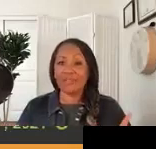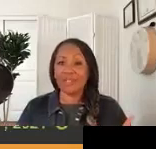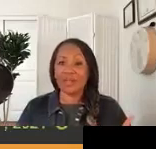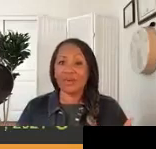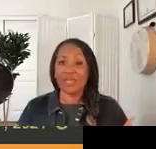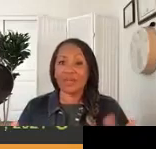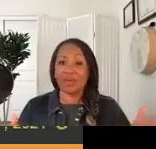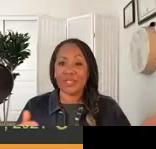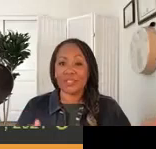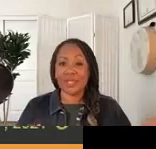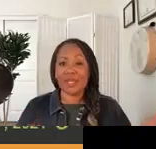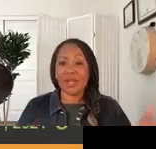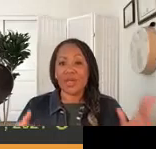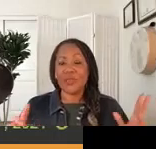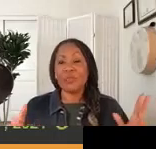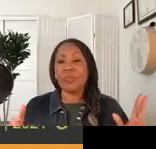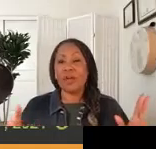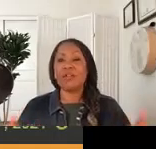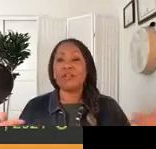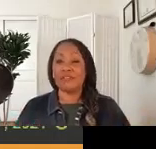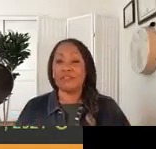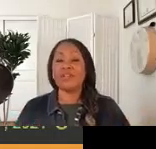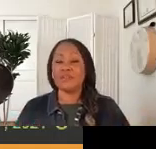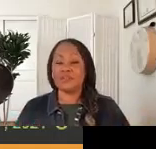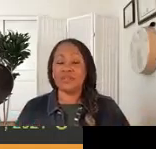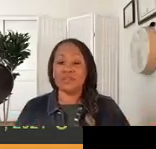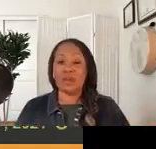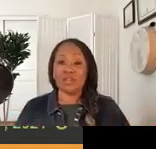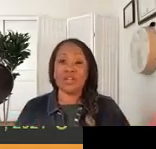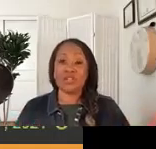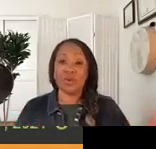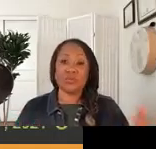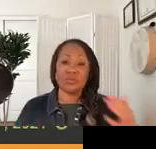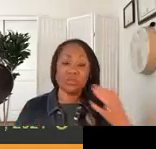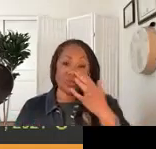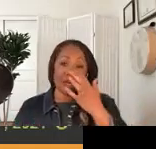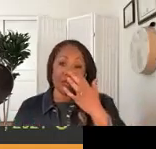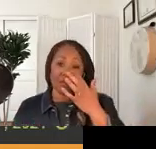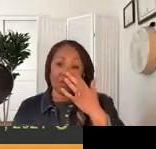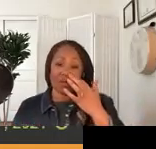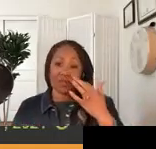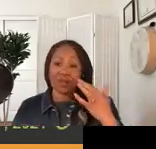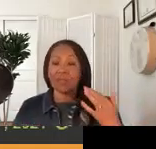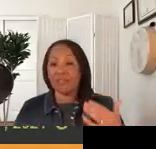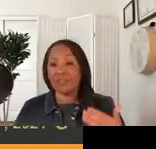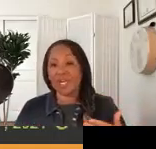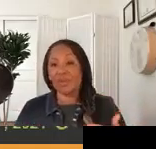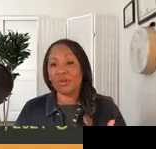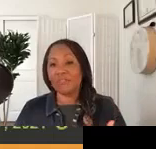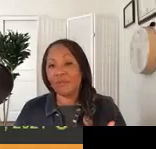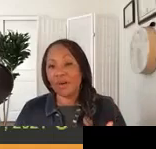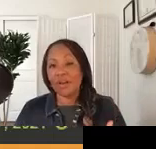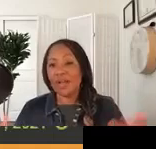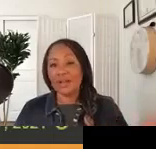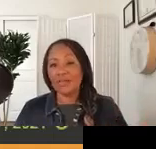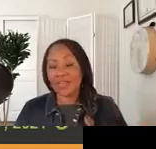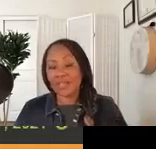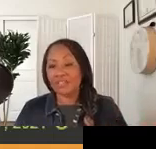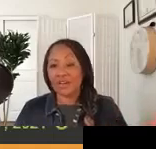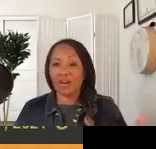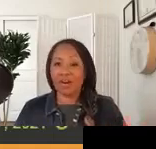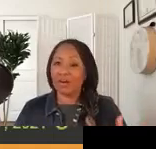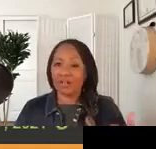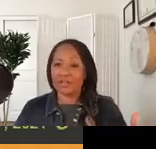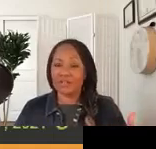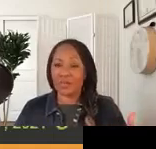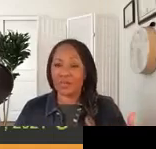have a video, like what we did is we put all of our videos onto our YouTube channel for the nonprofit that I work for. I don't think it's